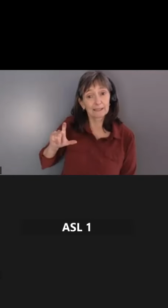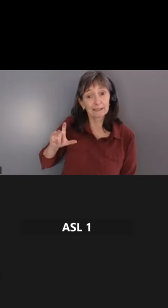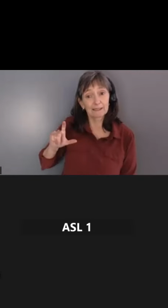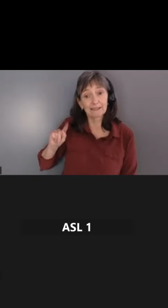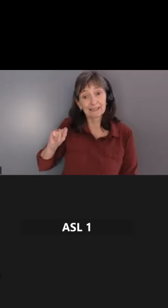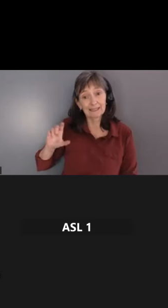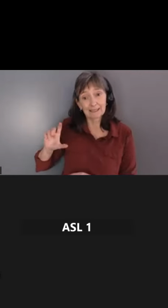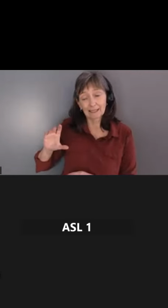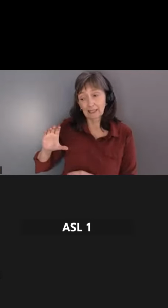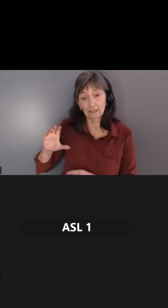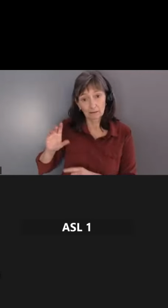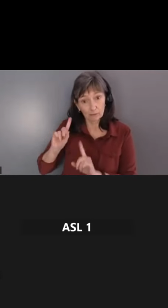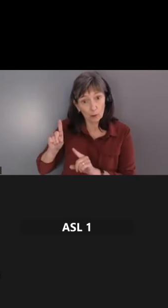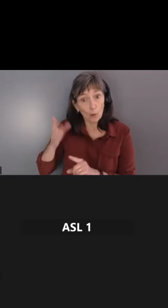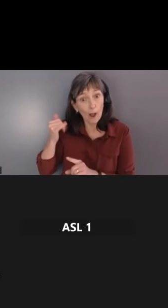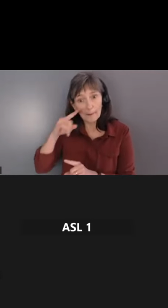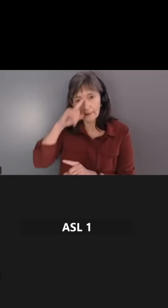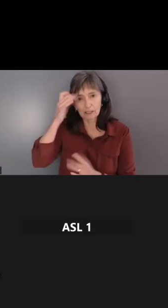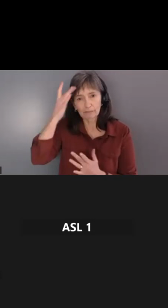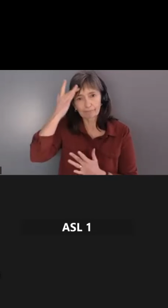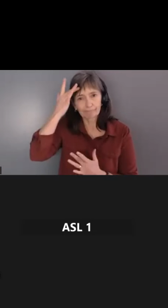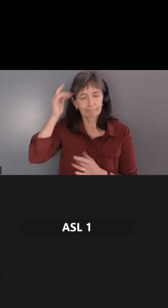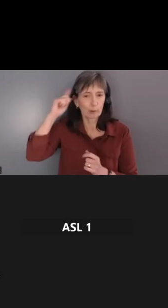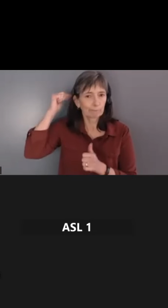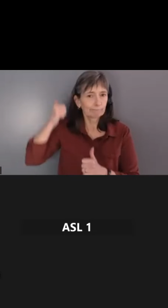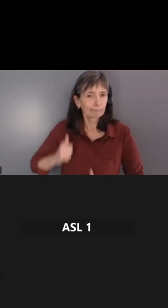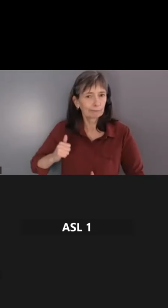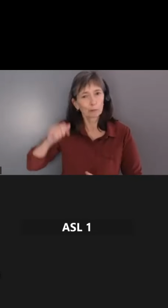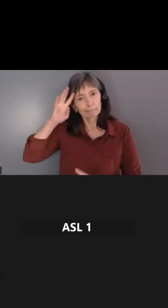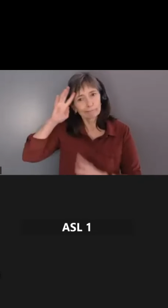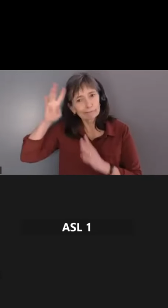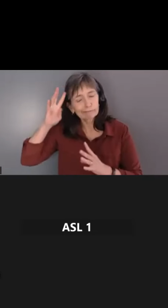health, well-being, or a loss of physical or cognitive function.